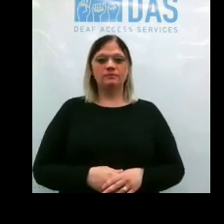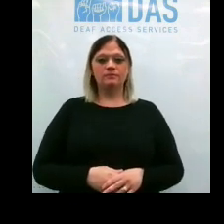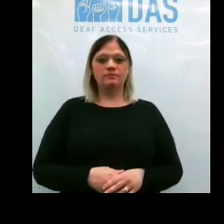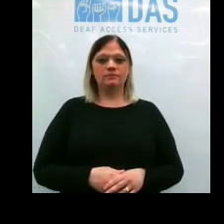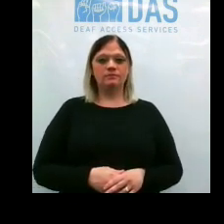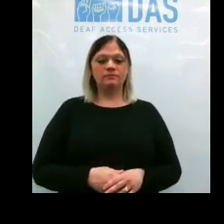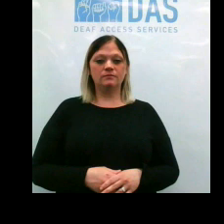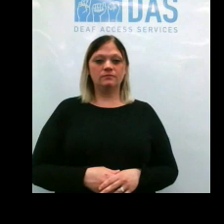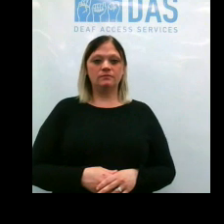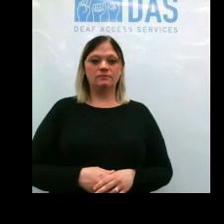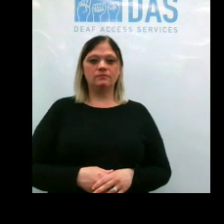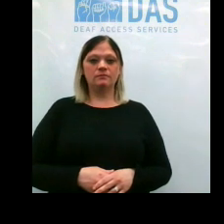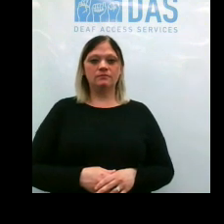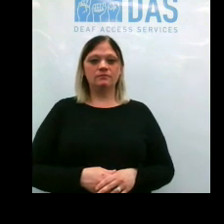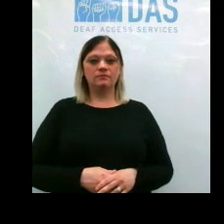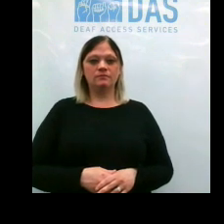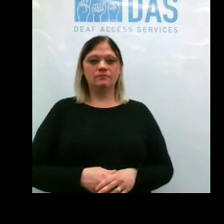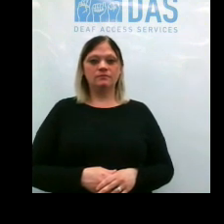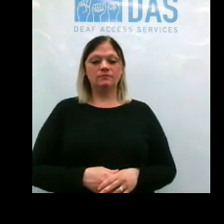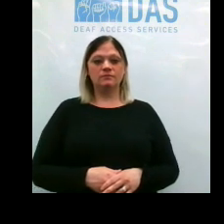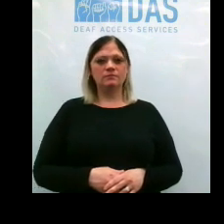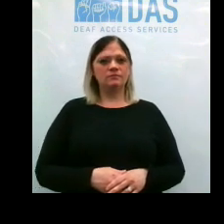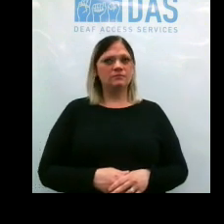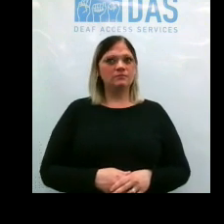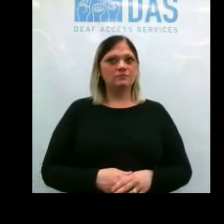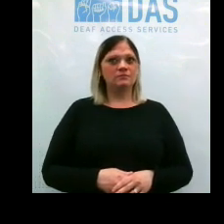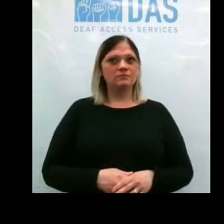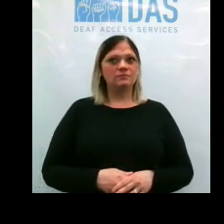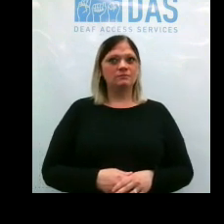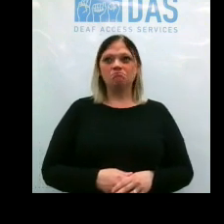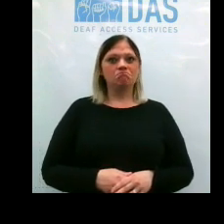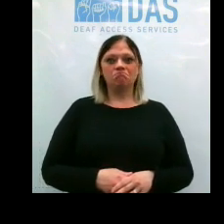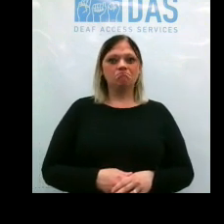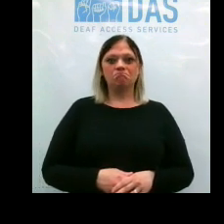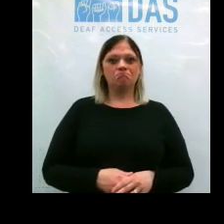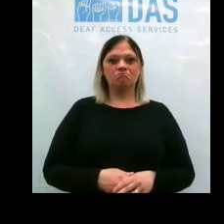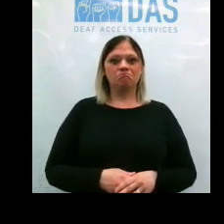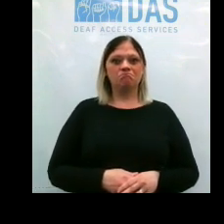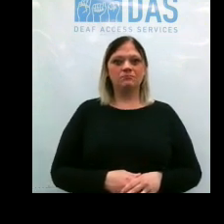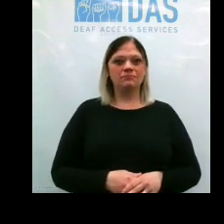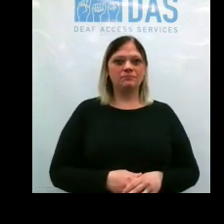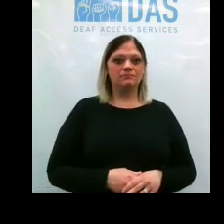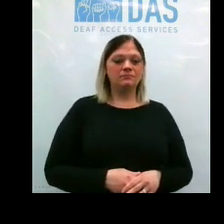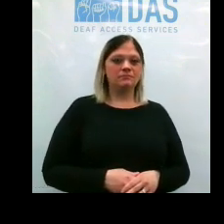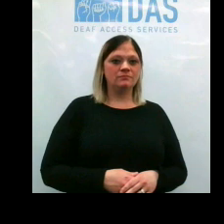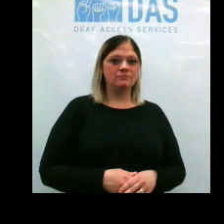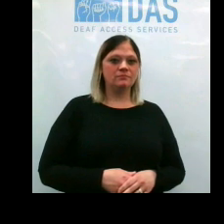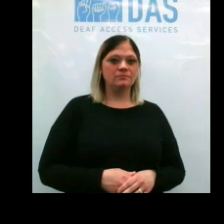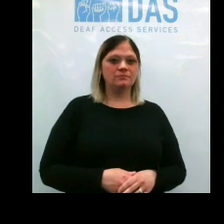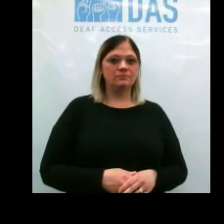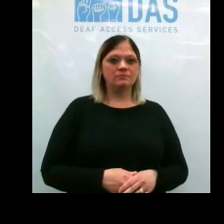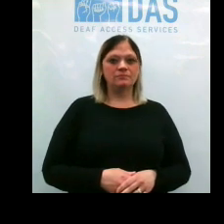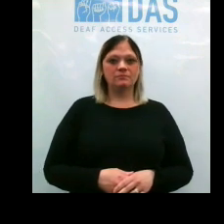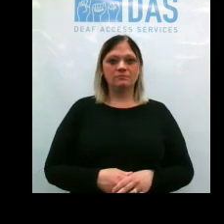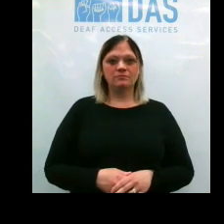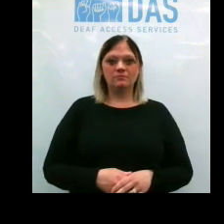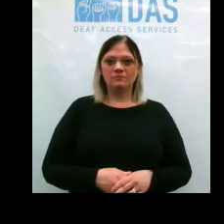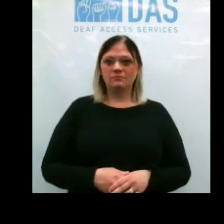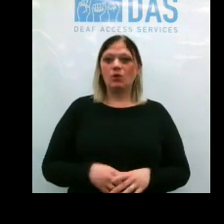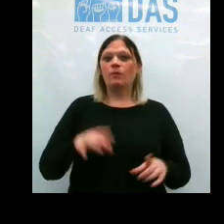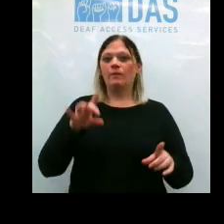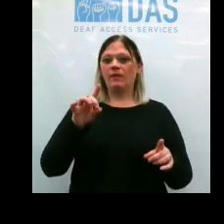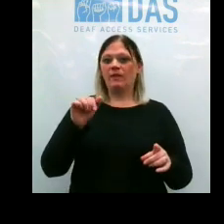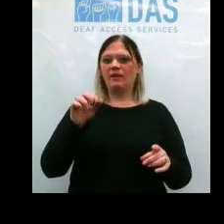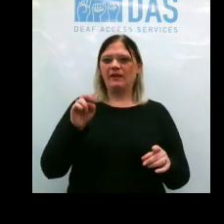Yeah, Dan Telbach is actually on the line. He has a question first. I'll let him go. Sure. Hey, Mark. Hi, Dan.